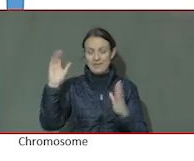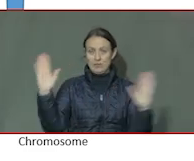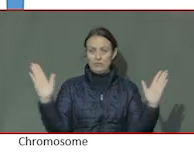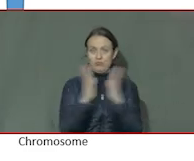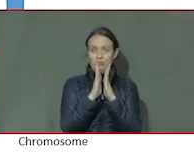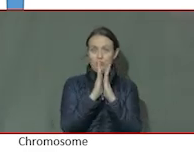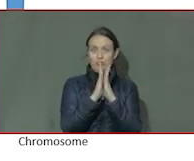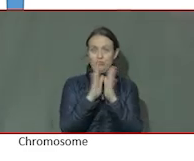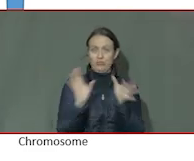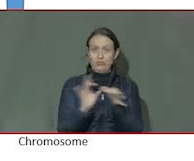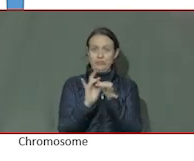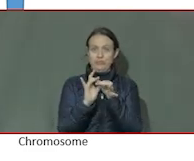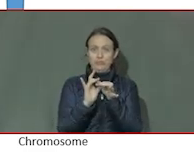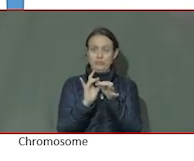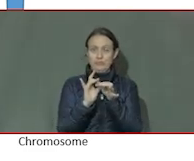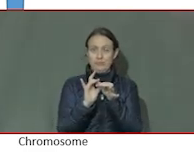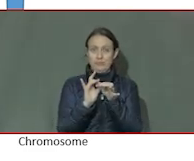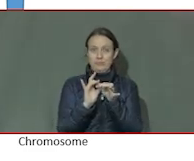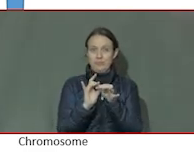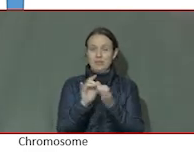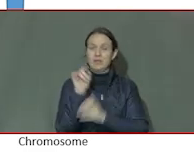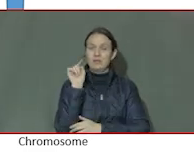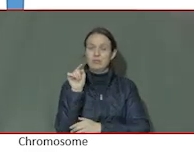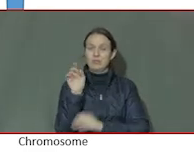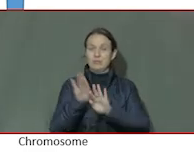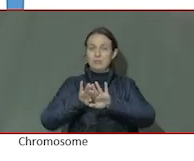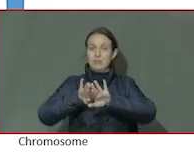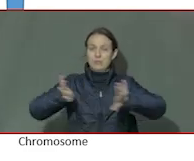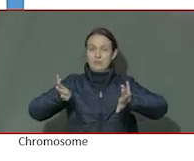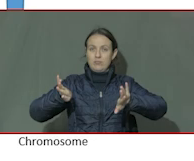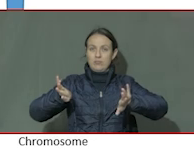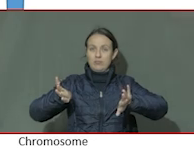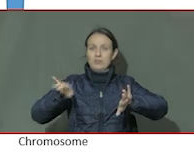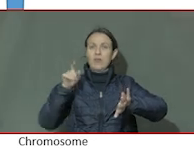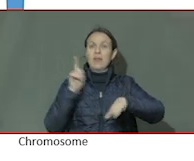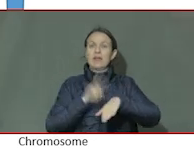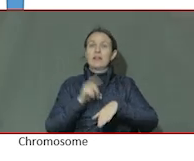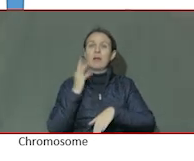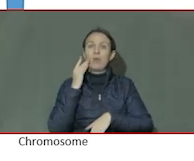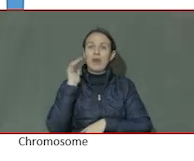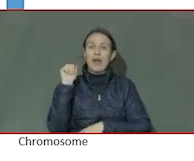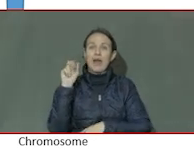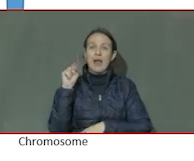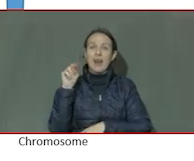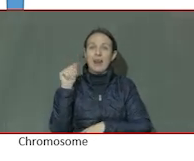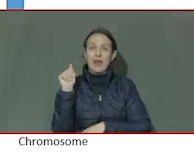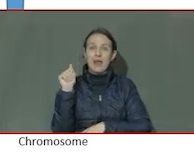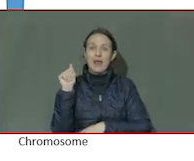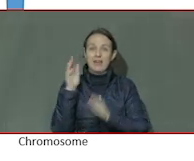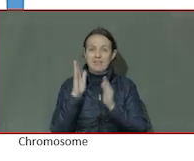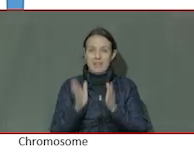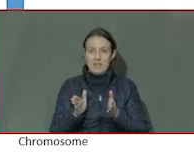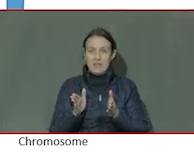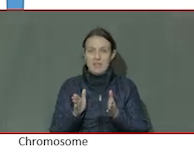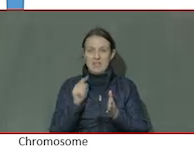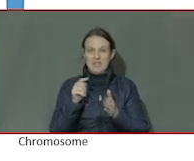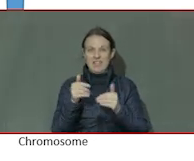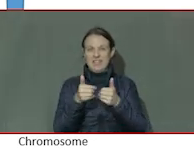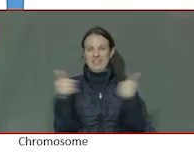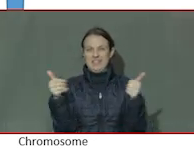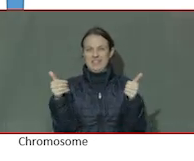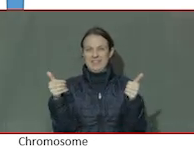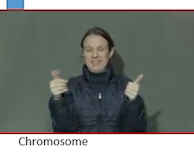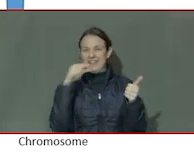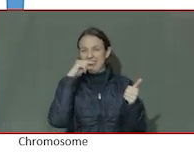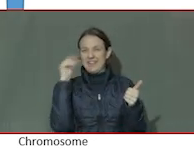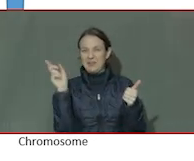one, this is during anaphase, ne? During anaphase, if they are like this, we call them